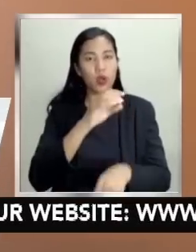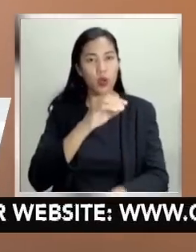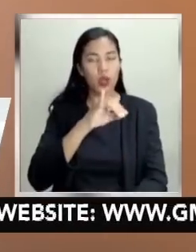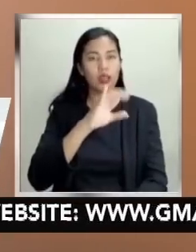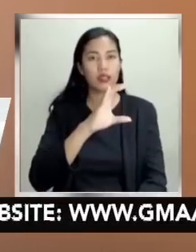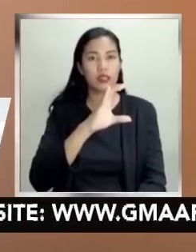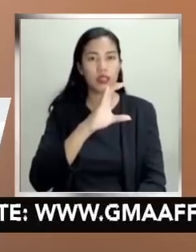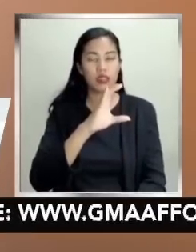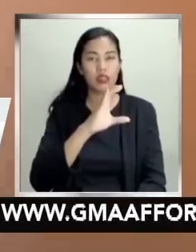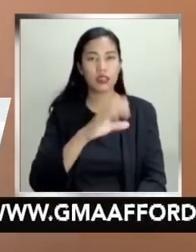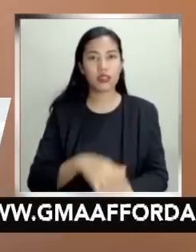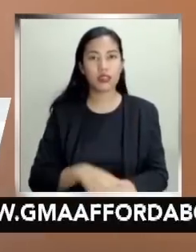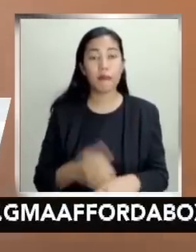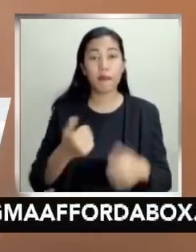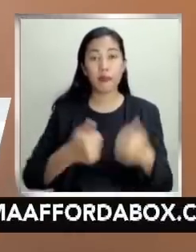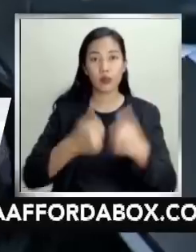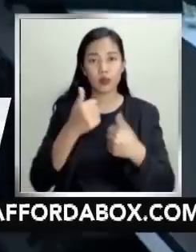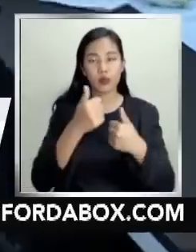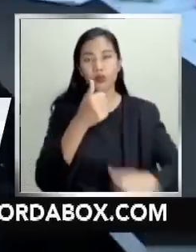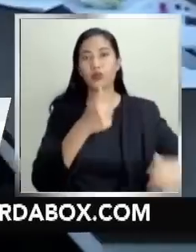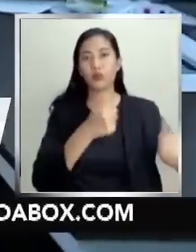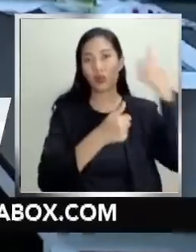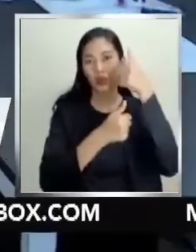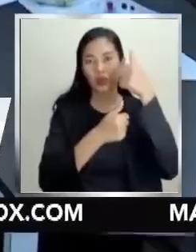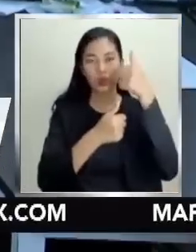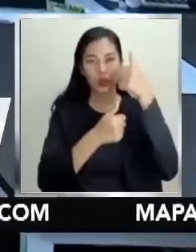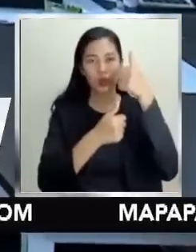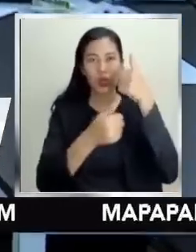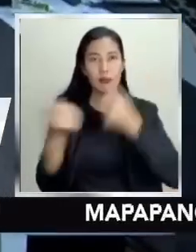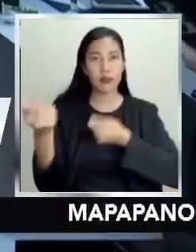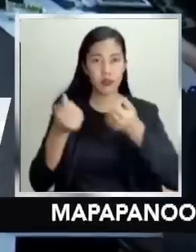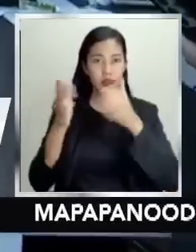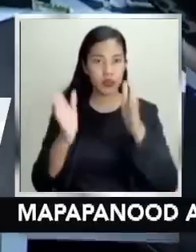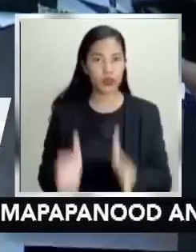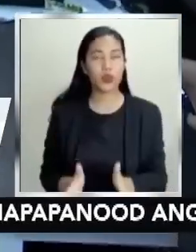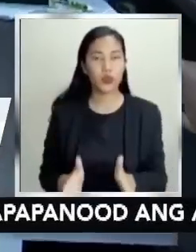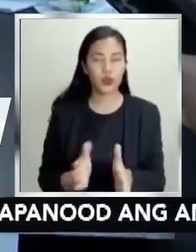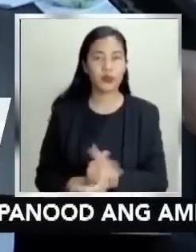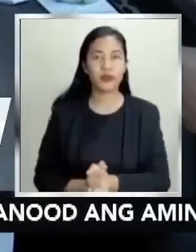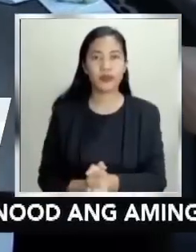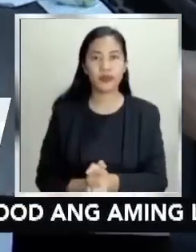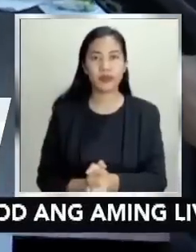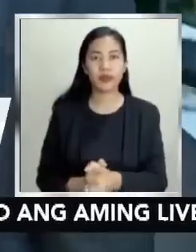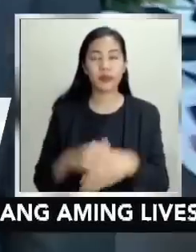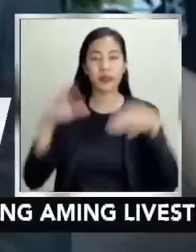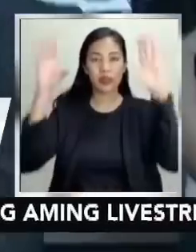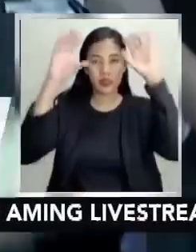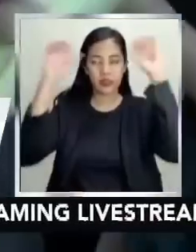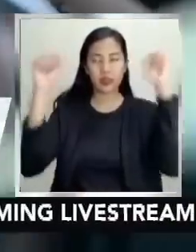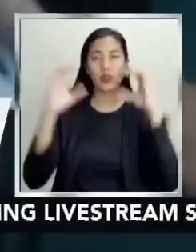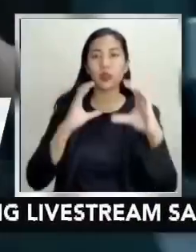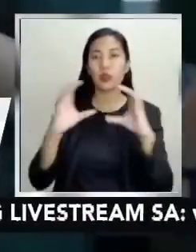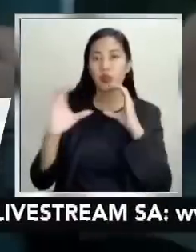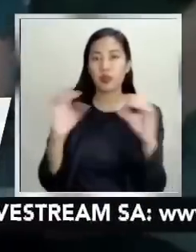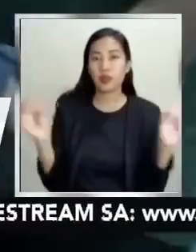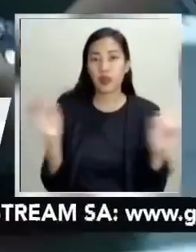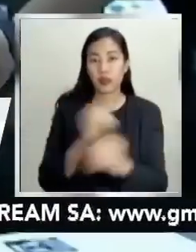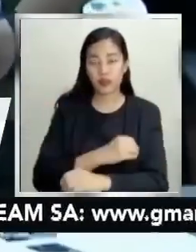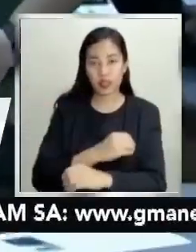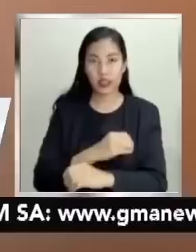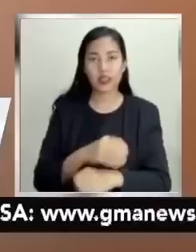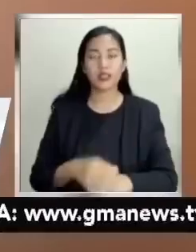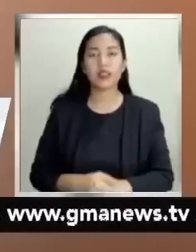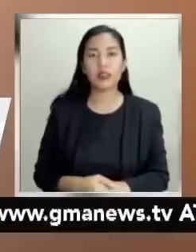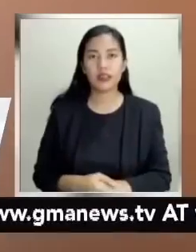senior deputy administrator that we have. Kinumpirma rin ni Presidential Communications Office Secretary Cheloy Garafil ang impormasyong